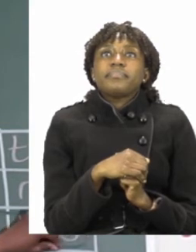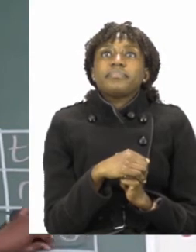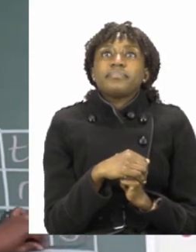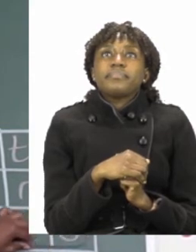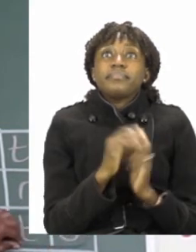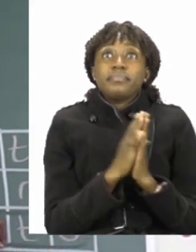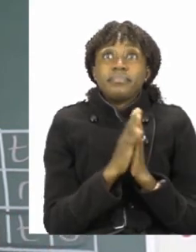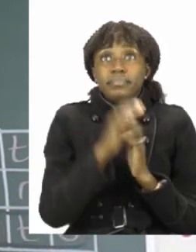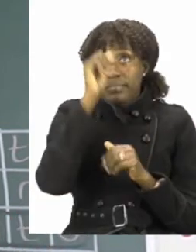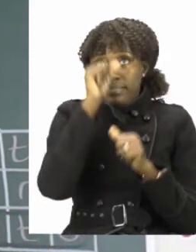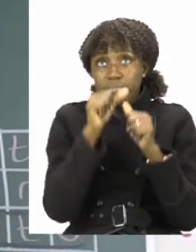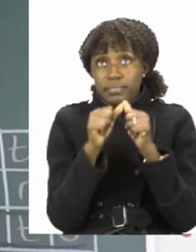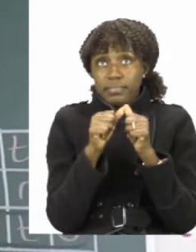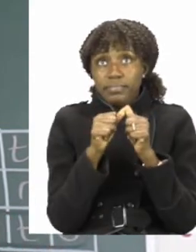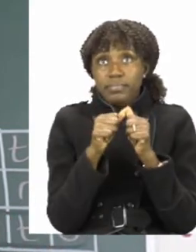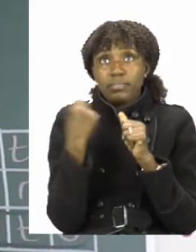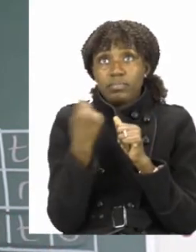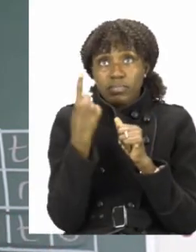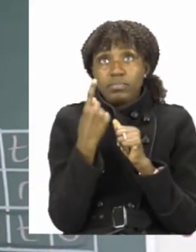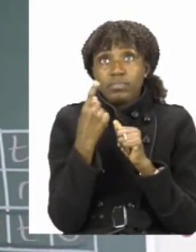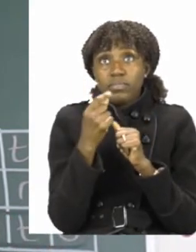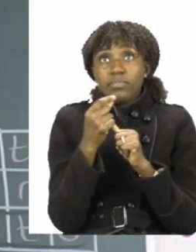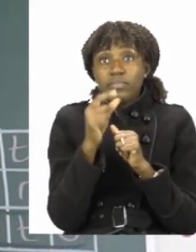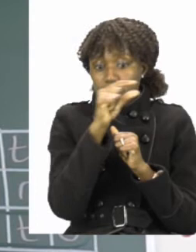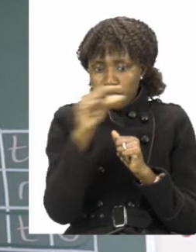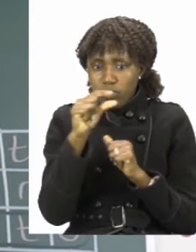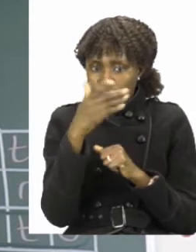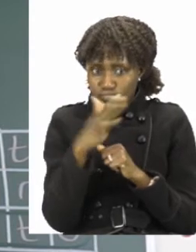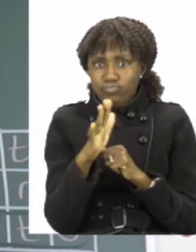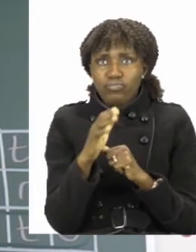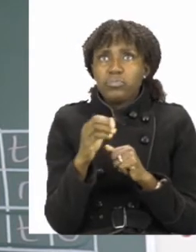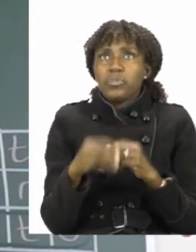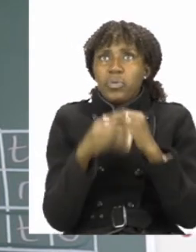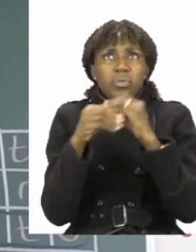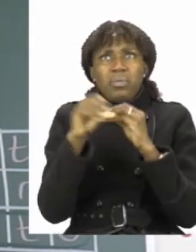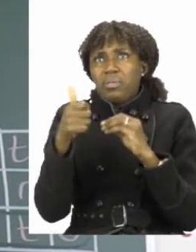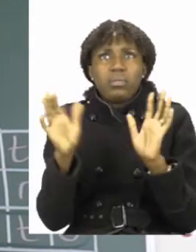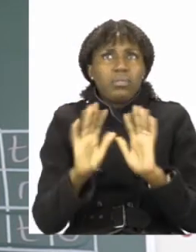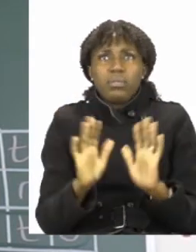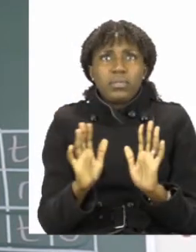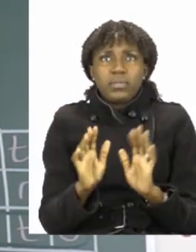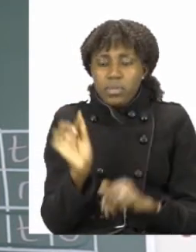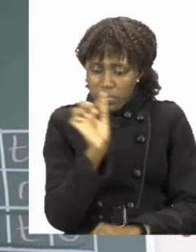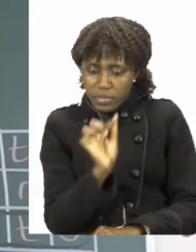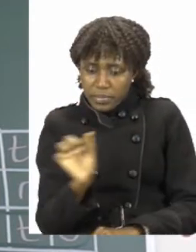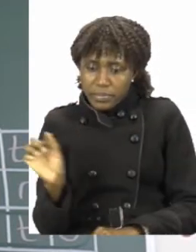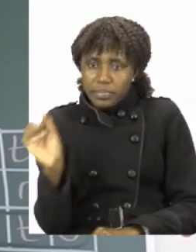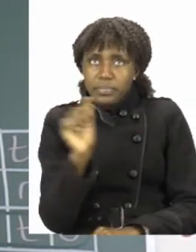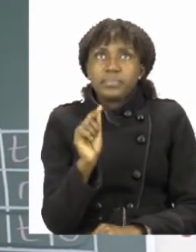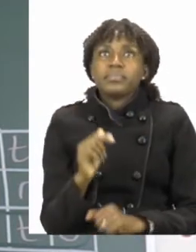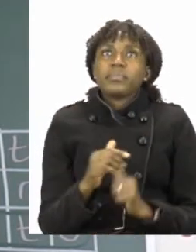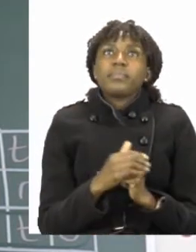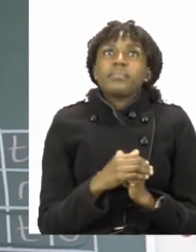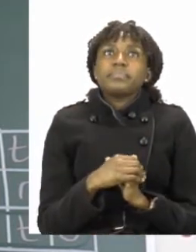to only circle the letters you need and make sure it's neat. You come round and you go exactly